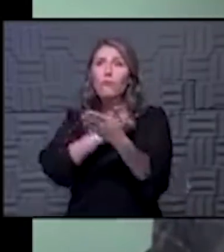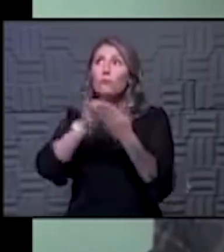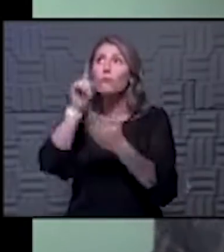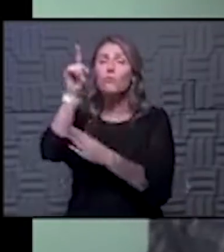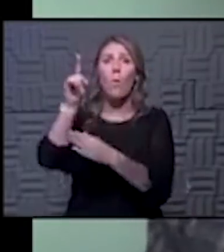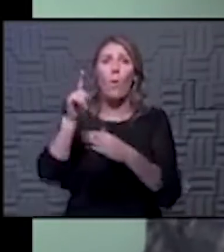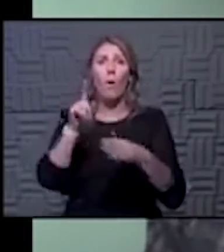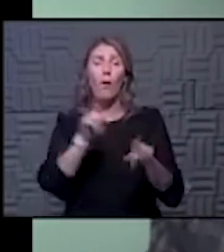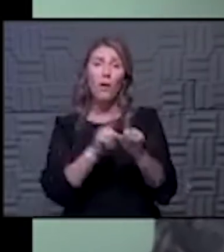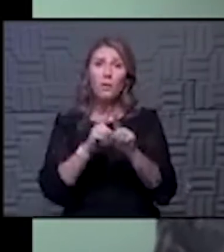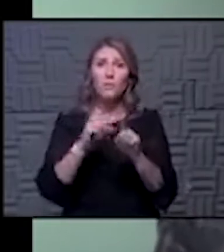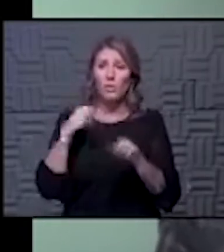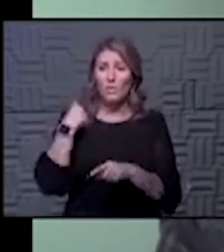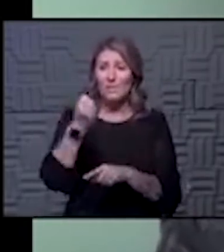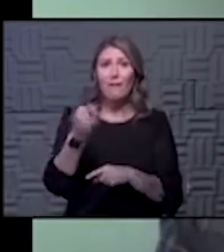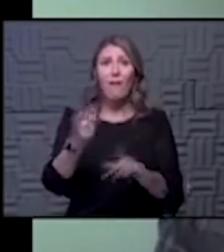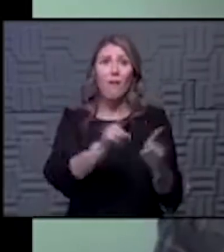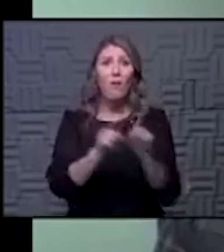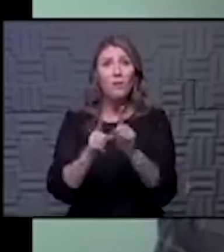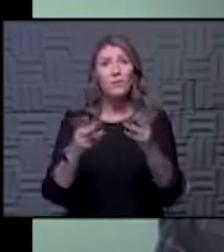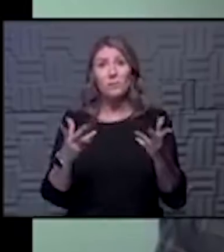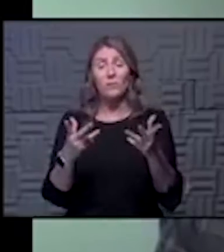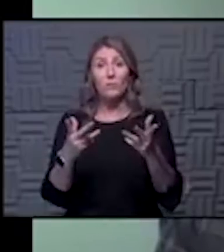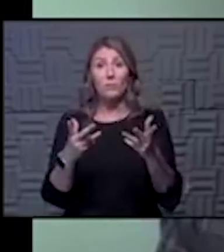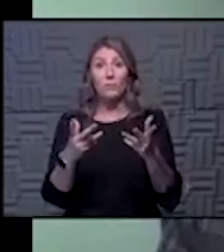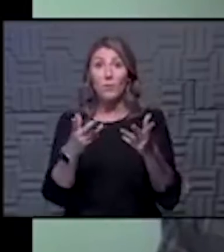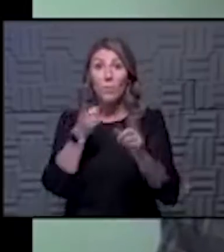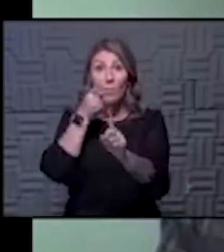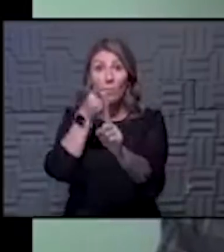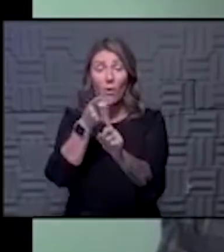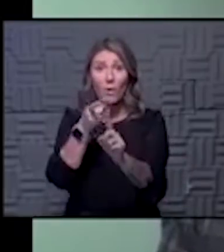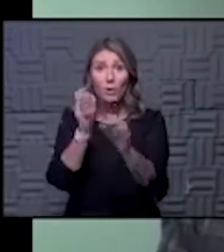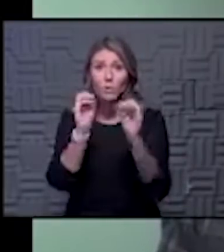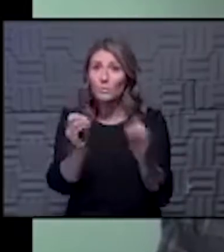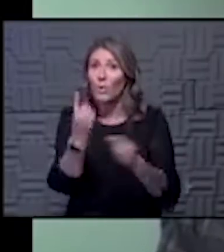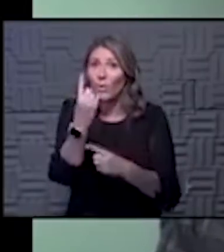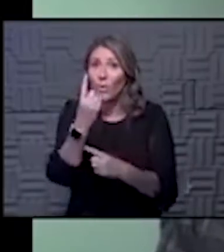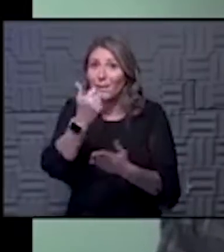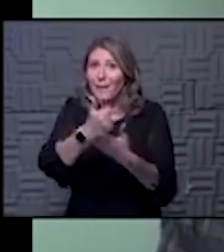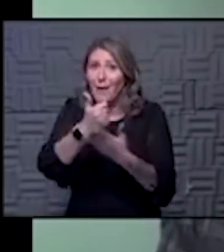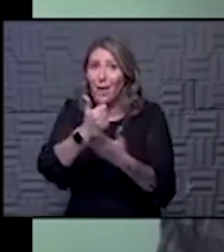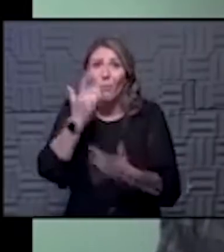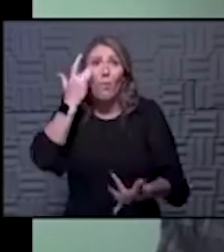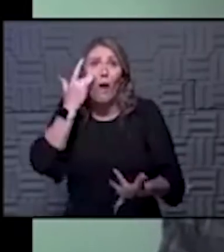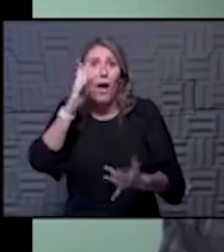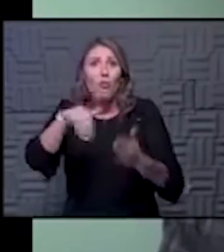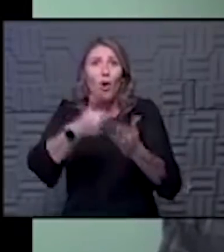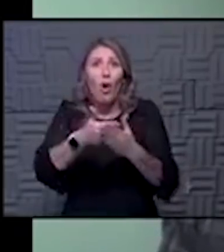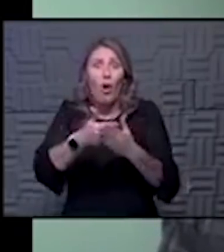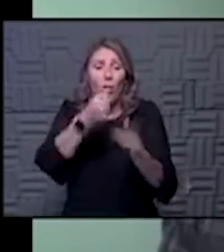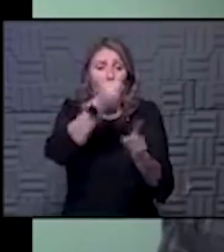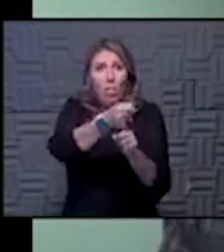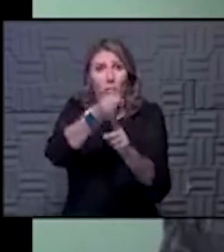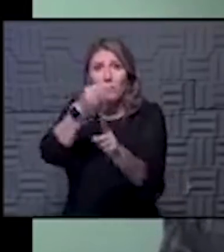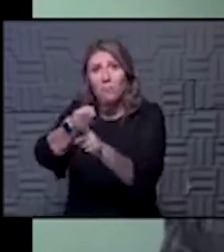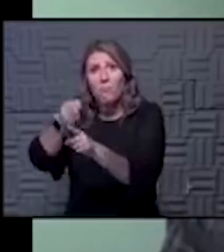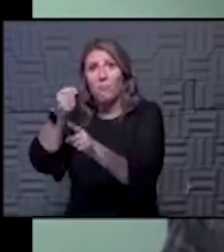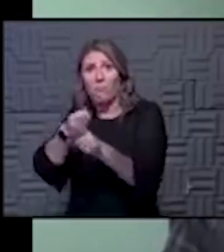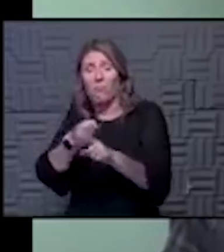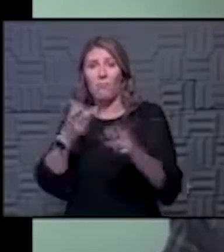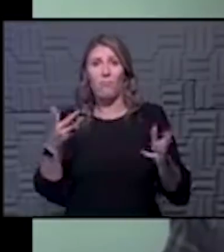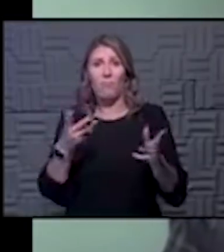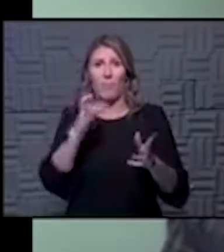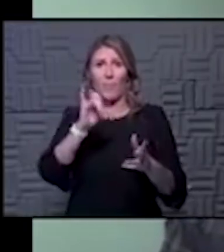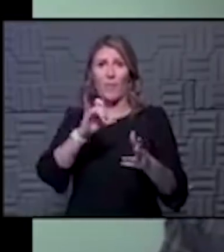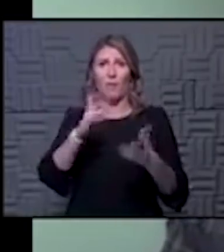think the narrative is going to be this. There's no one to help because we're all getting hit. That's what makes